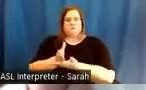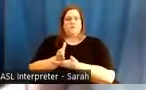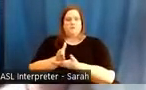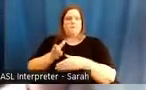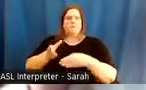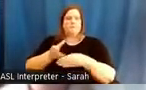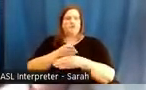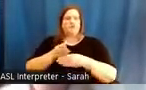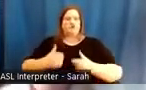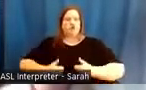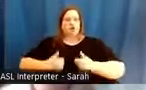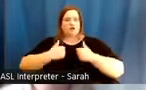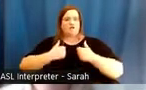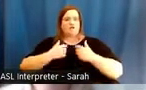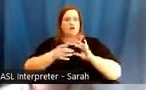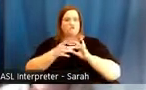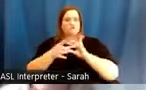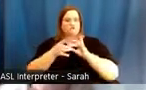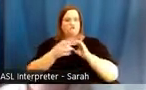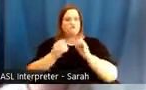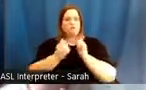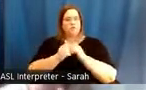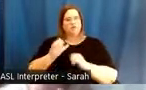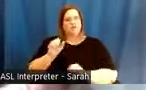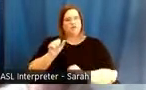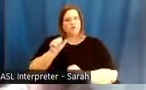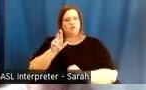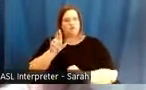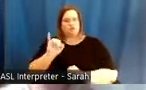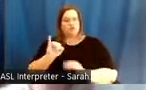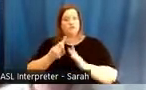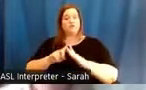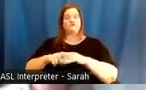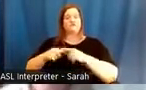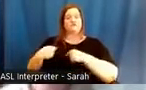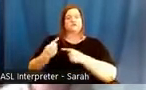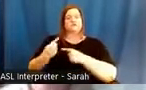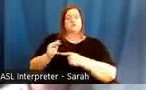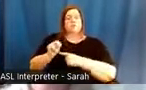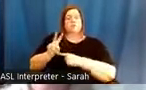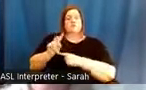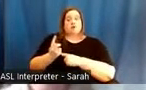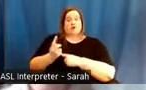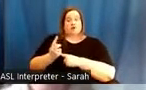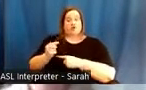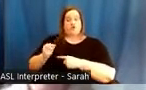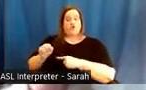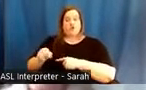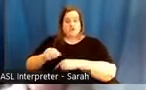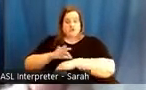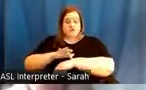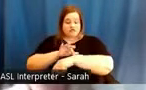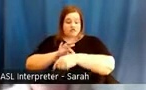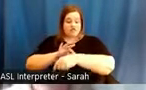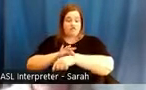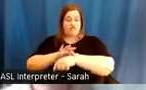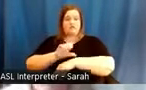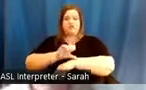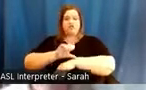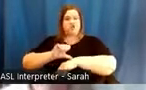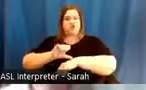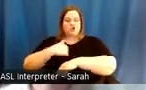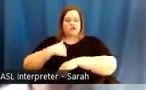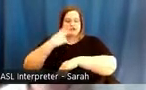living arrangement with Ari as of November 1st. Ari's wrist became deeply scarred with bite